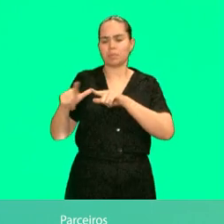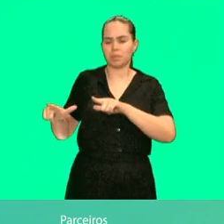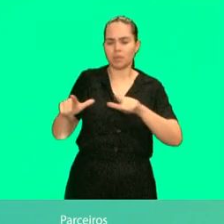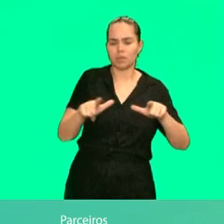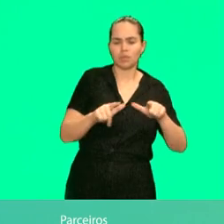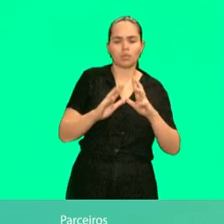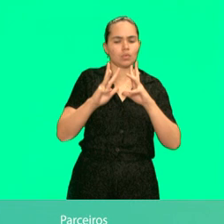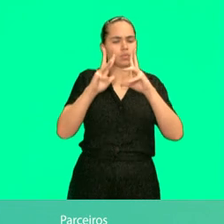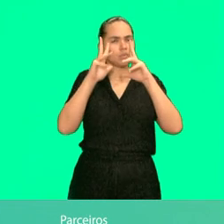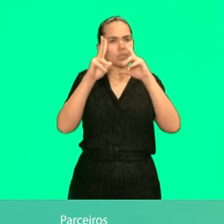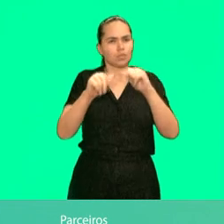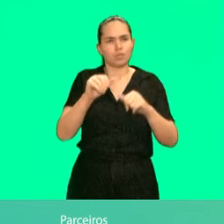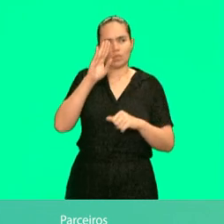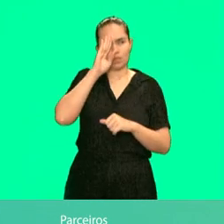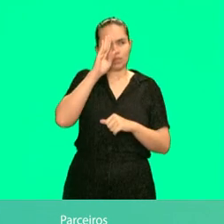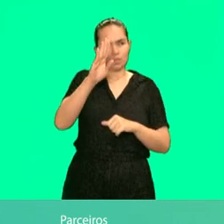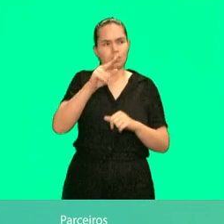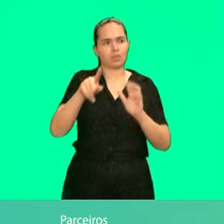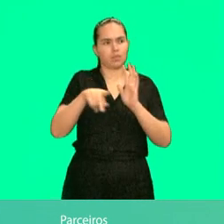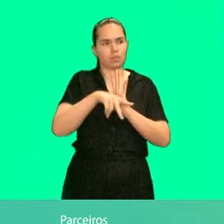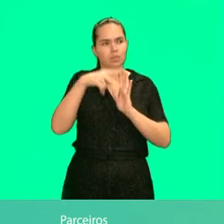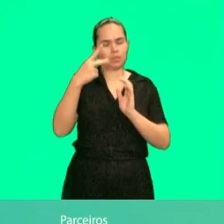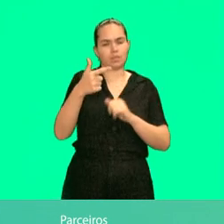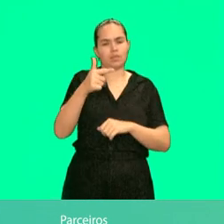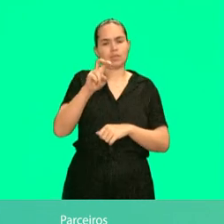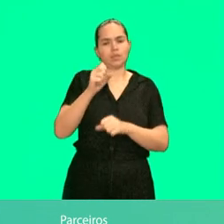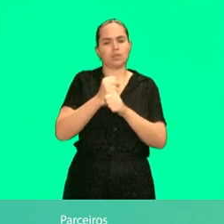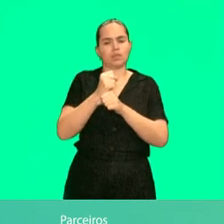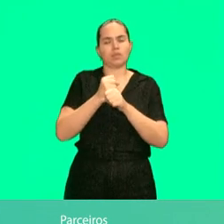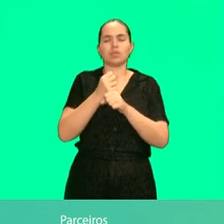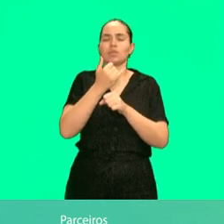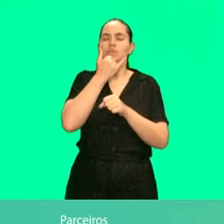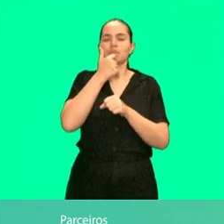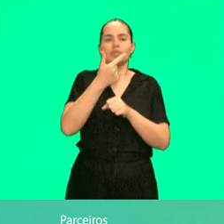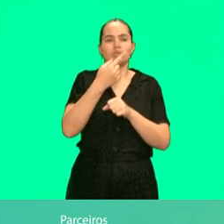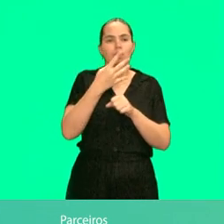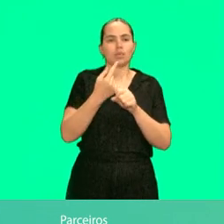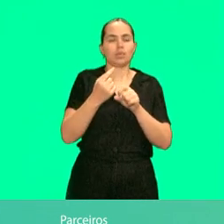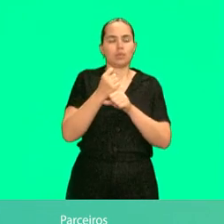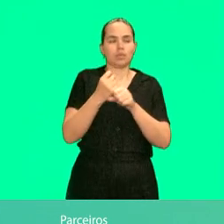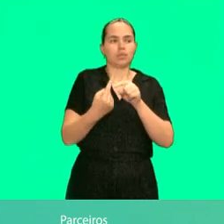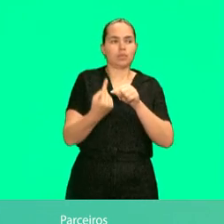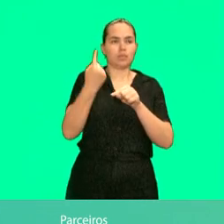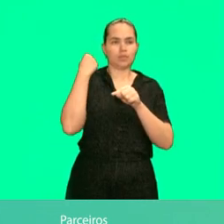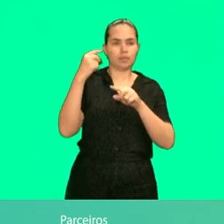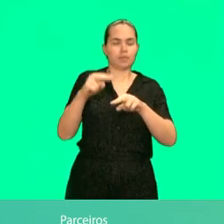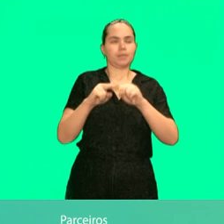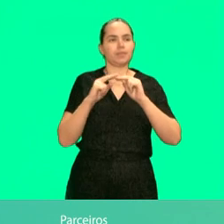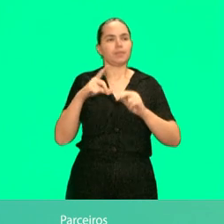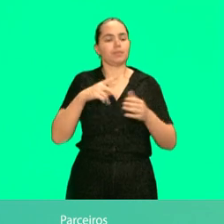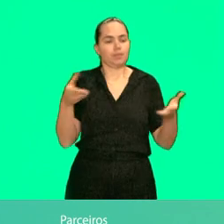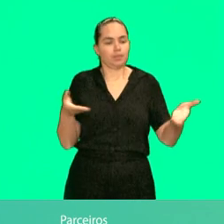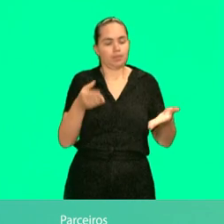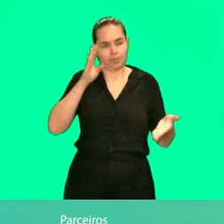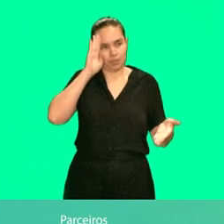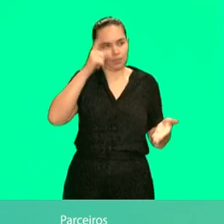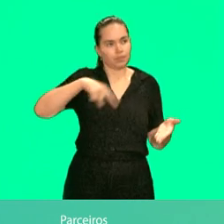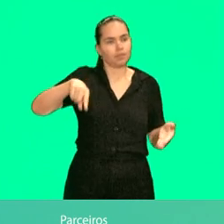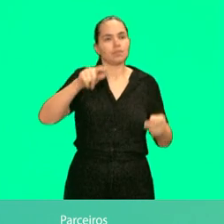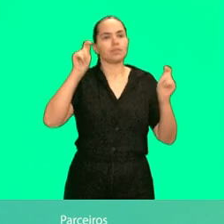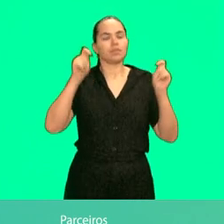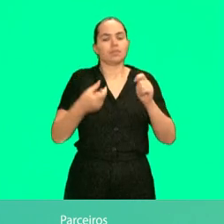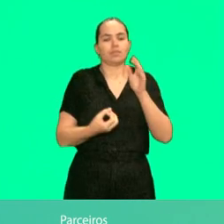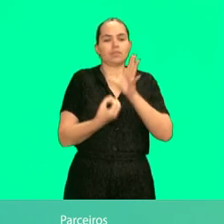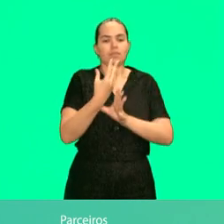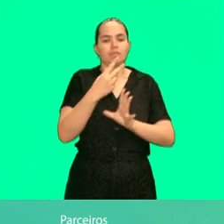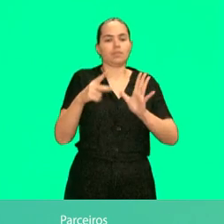so fully produced 25 years ago, the biggest fuel cell PEM of